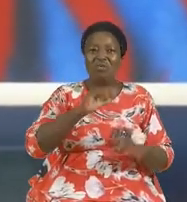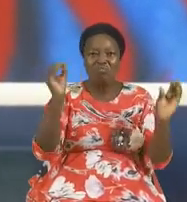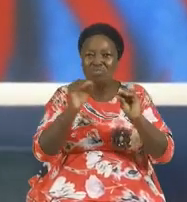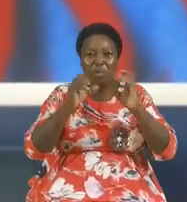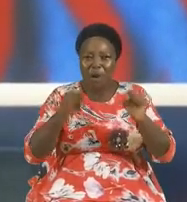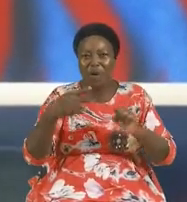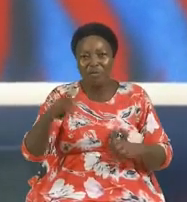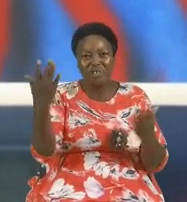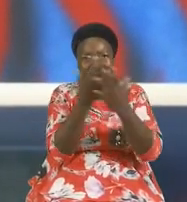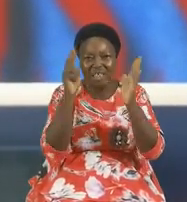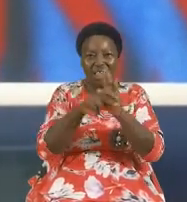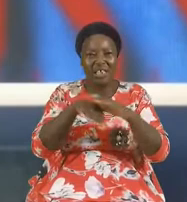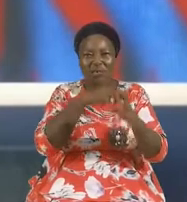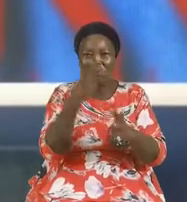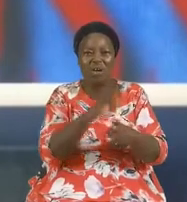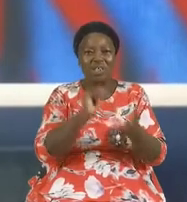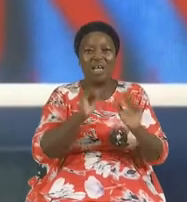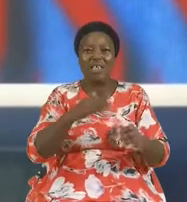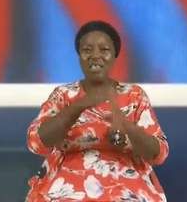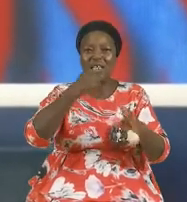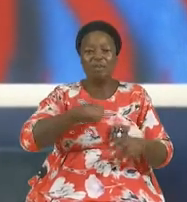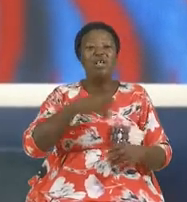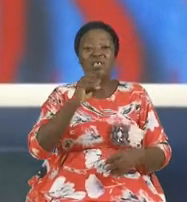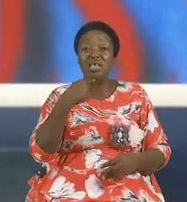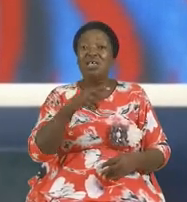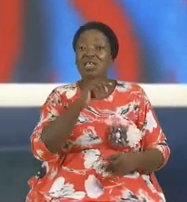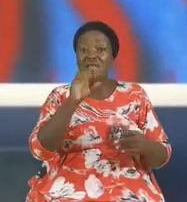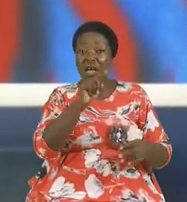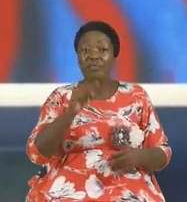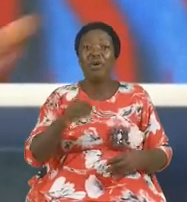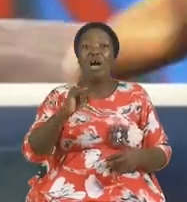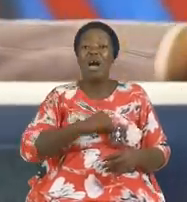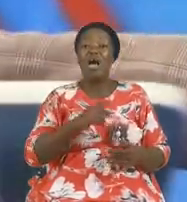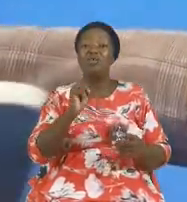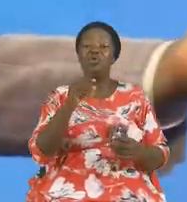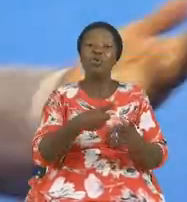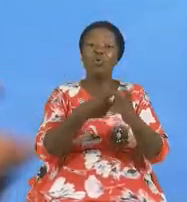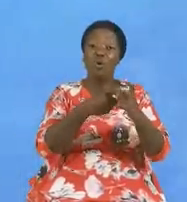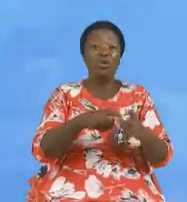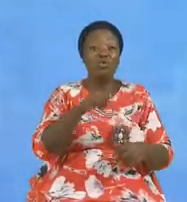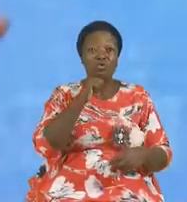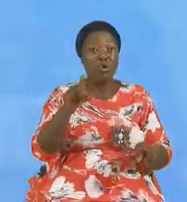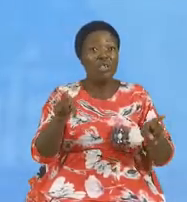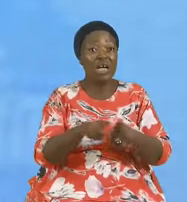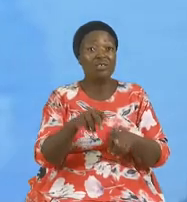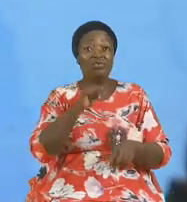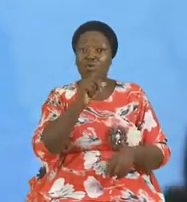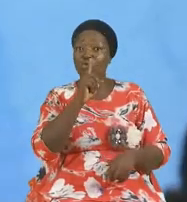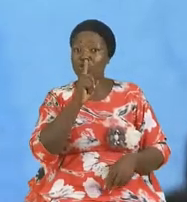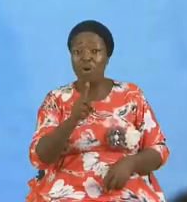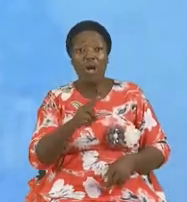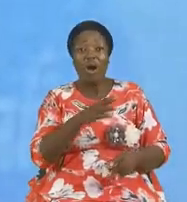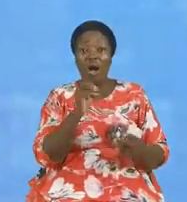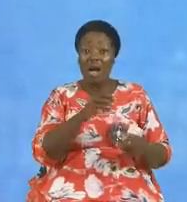Not sickness can hinder you. And not the powers of darkness in the world can hinder you. Say, therefore, I so